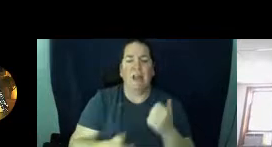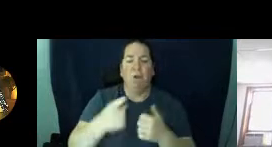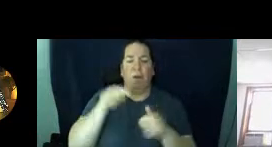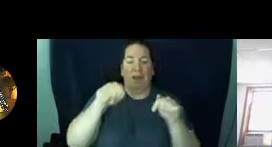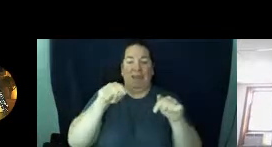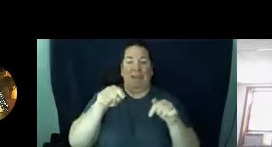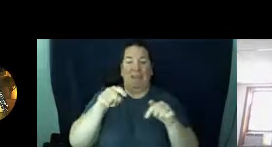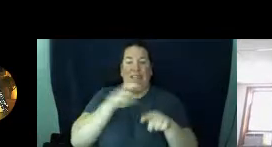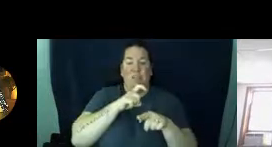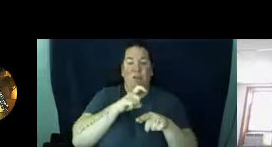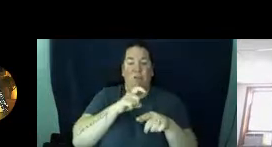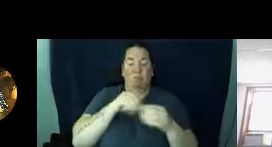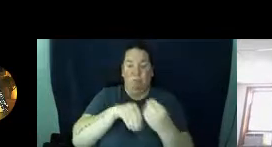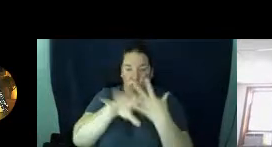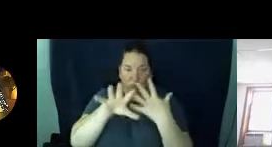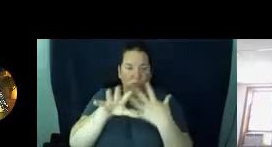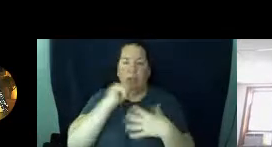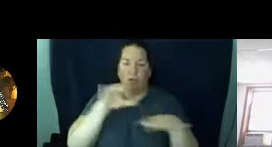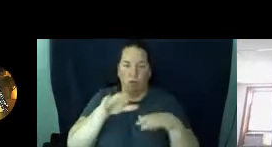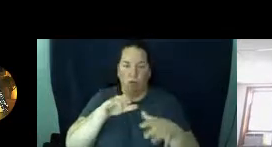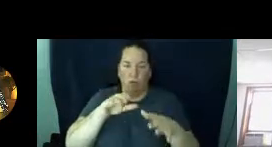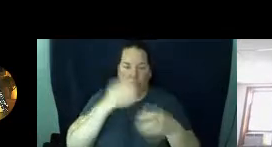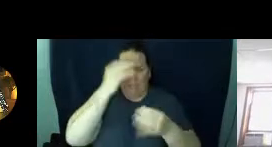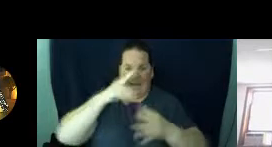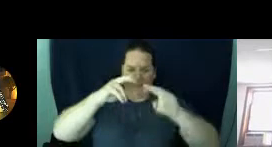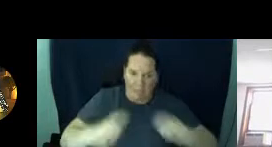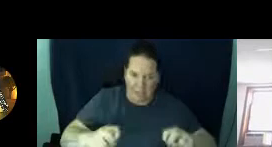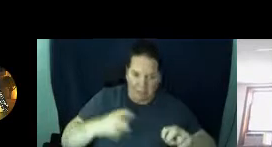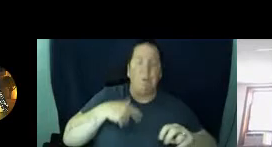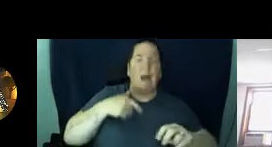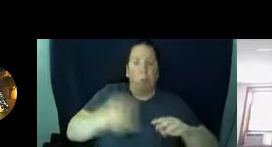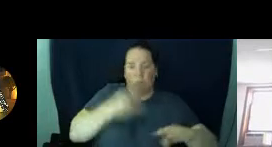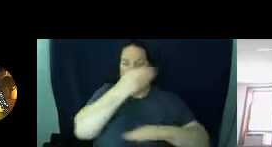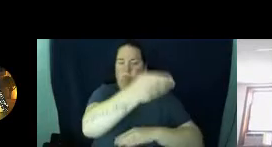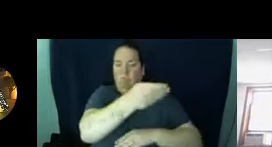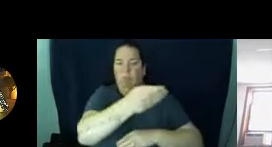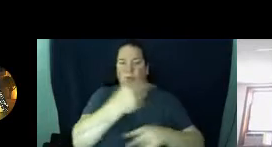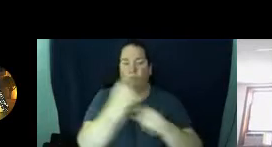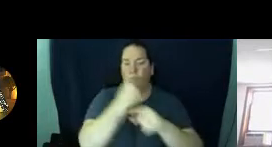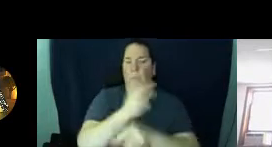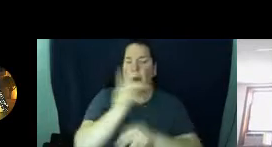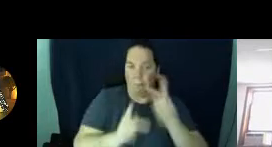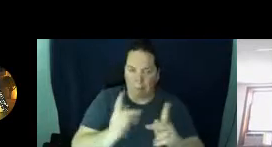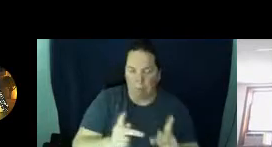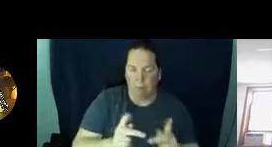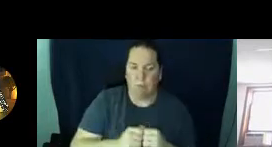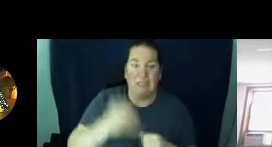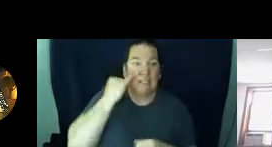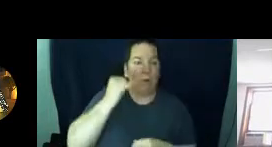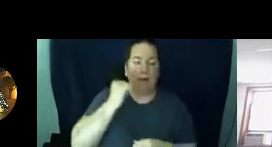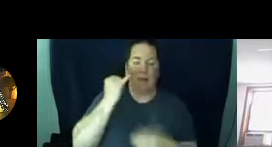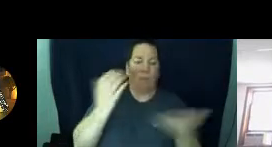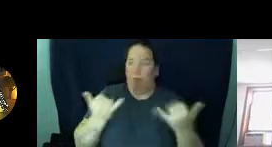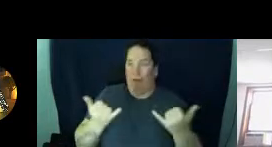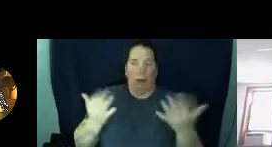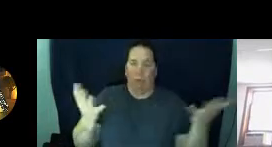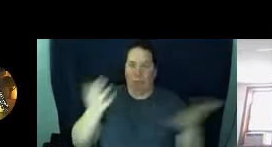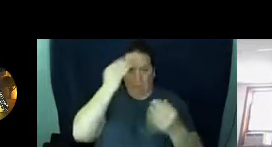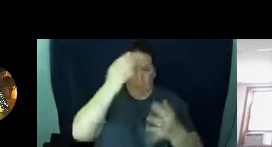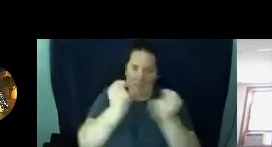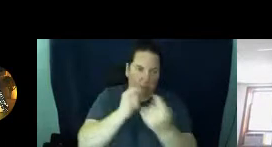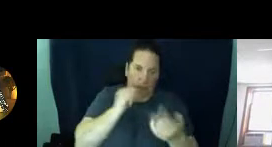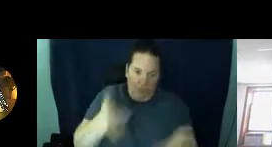but we'll pass on the request and see what is possible without having the data team here. Definitely harder to answer,